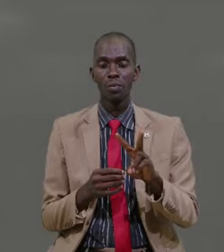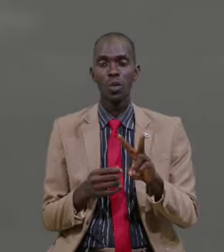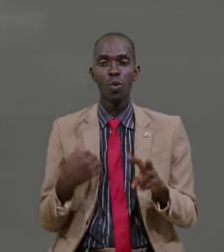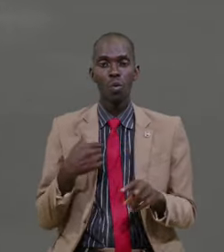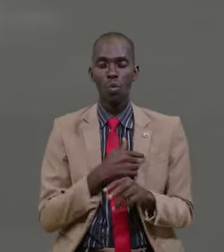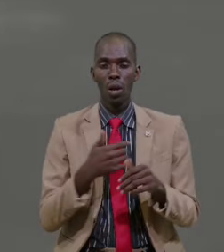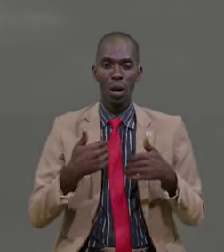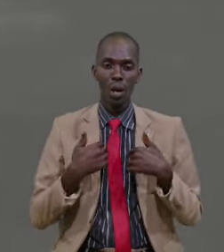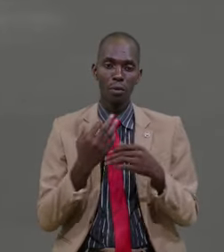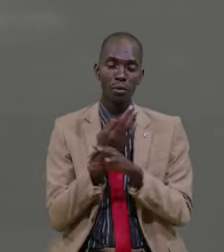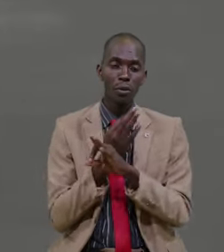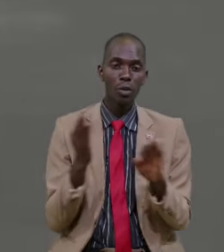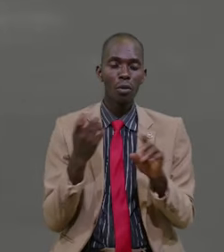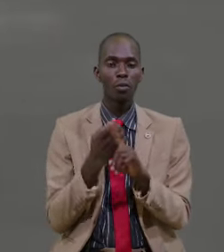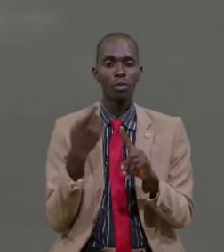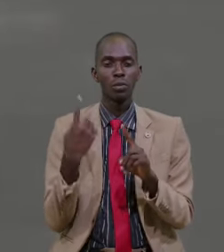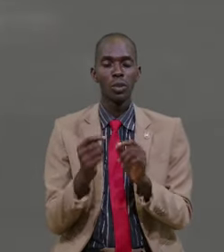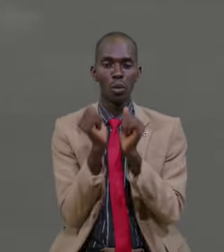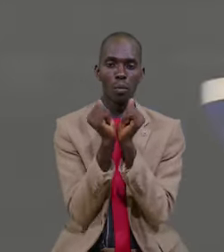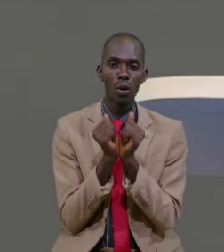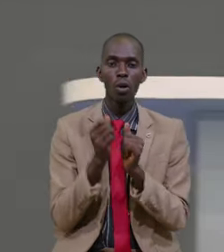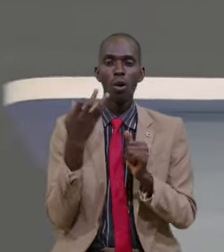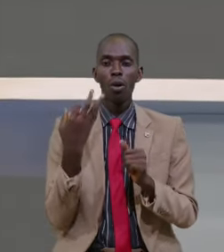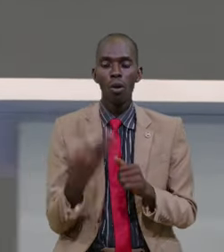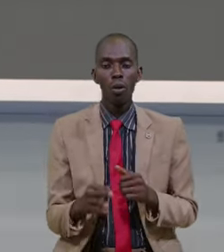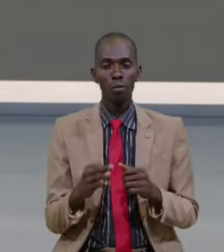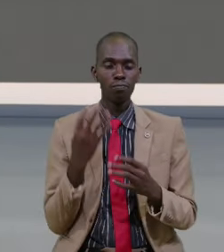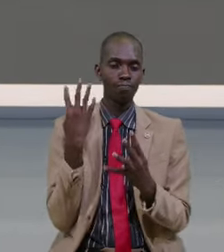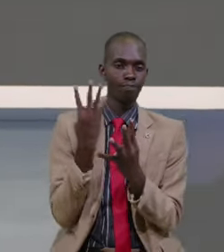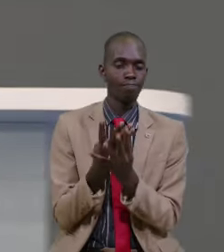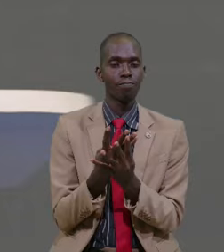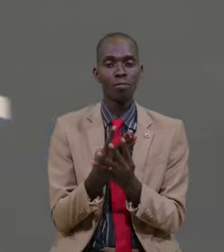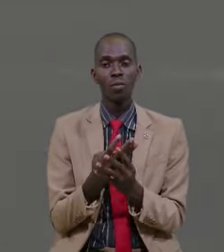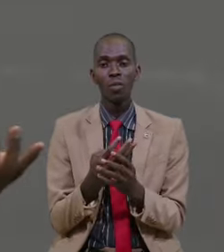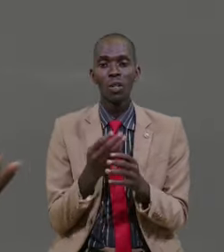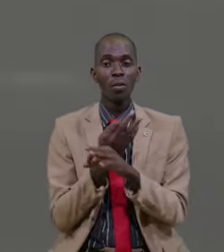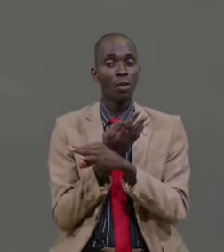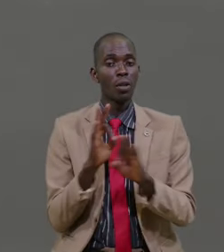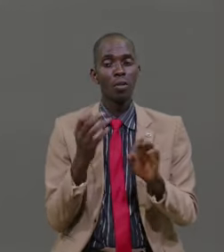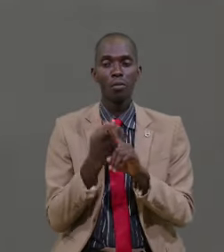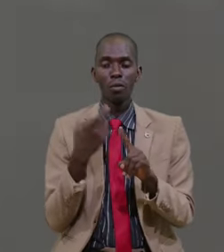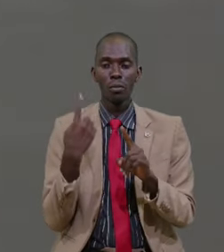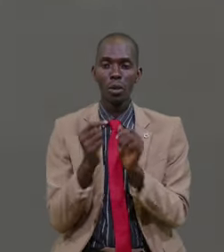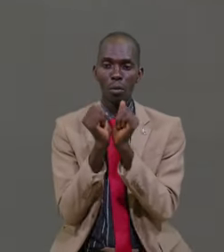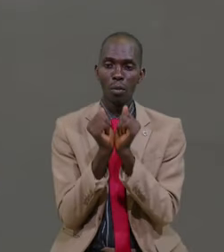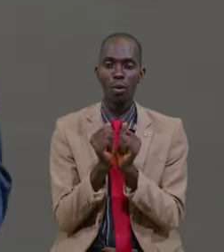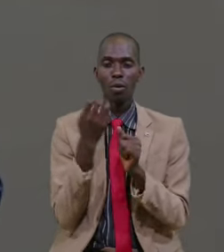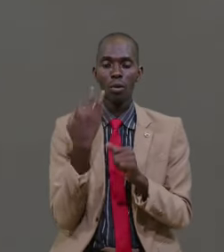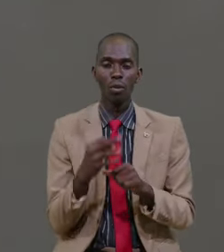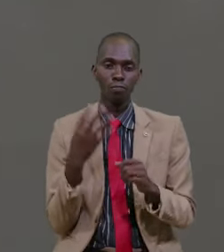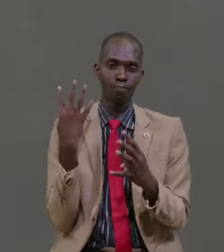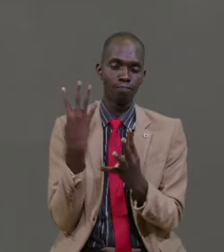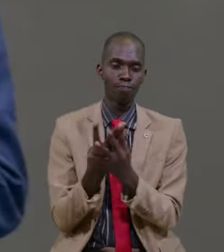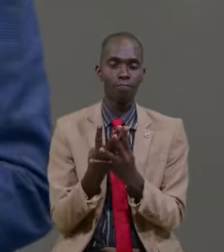freedom from the bondage of captivity. Freedom from the bondage of